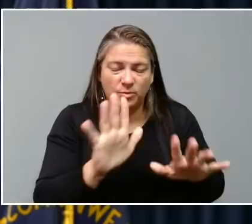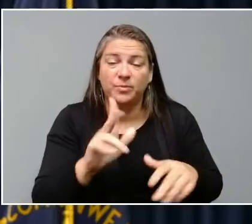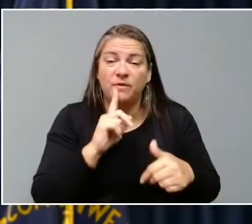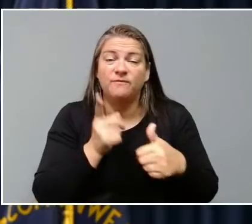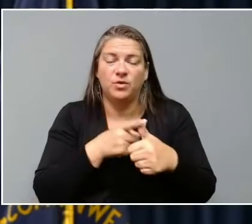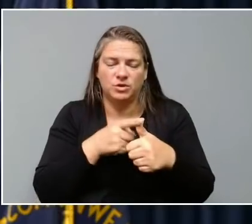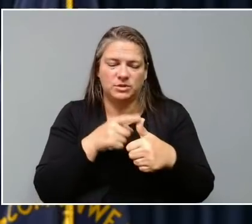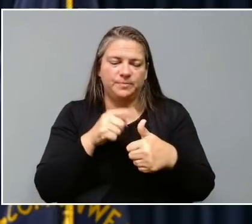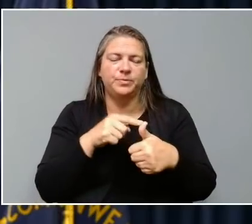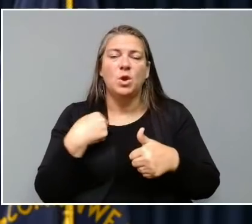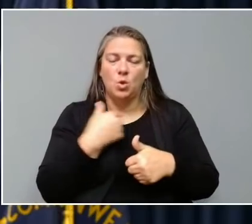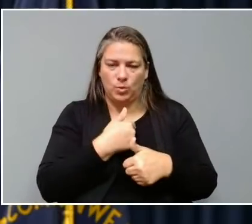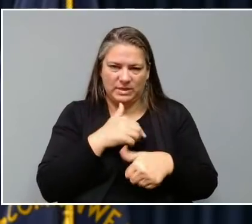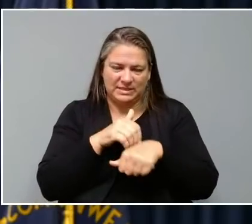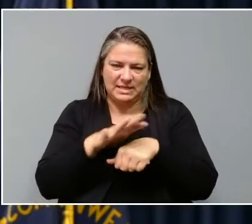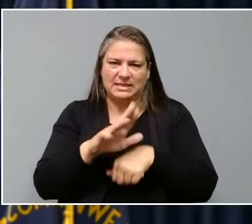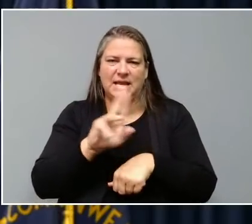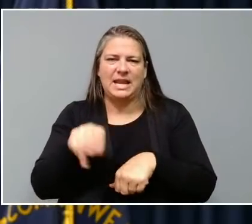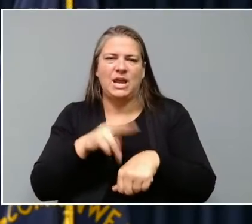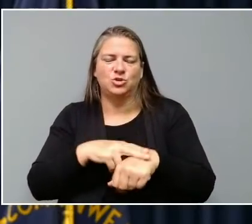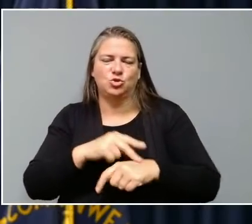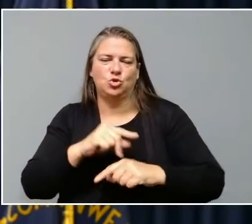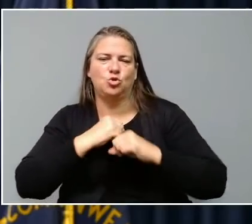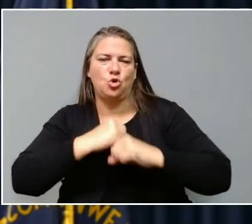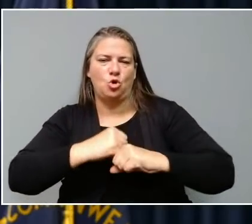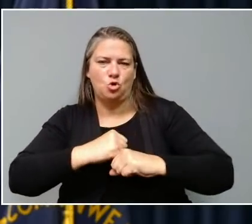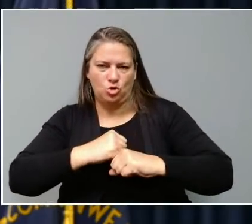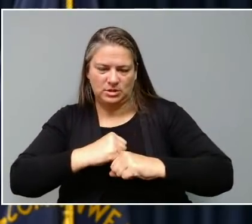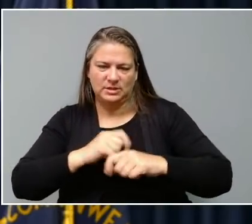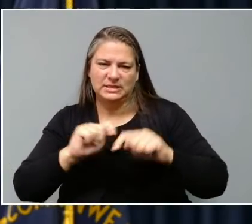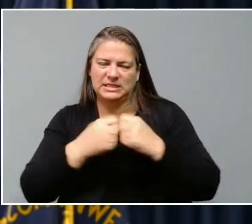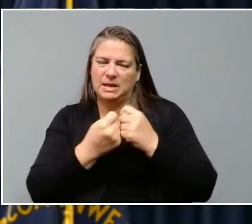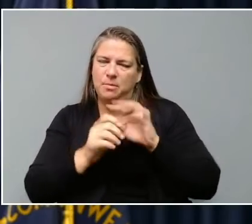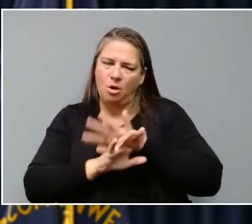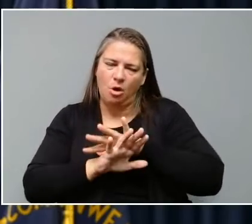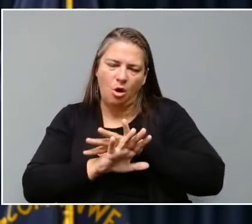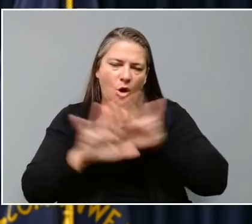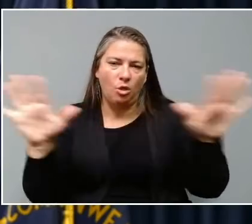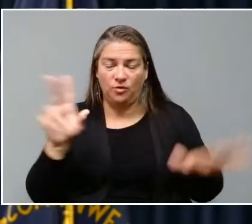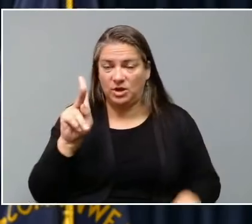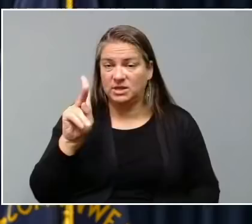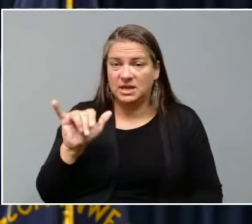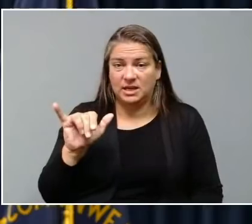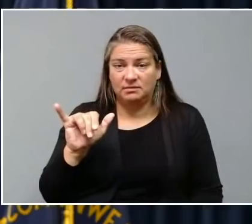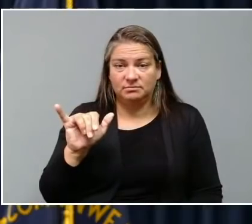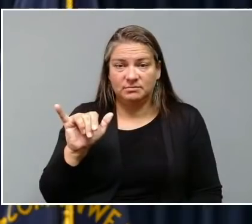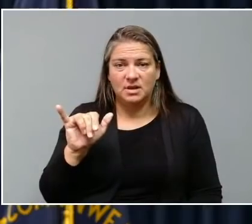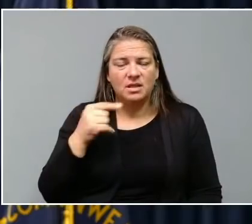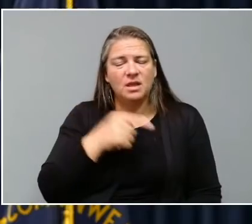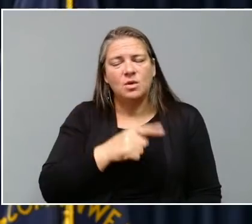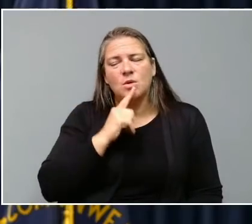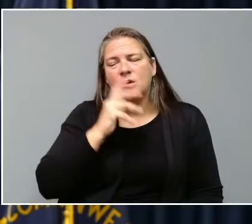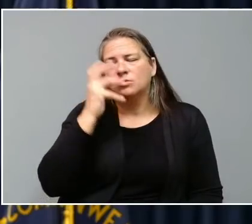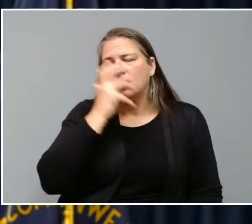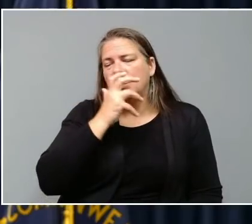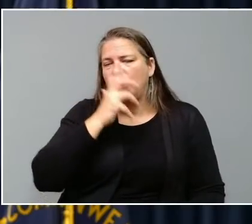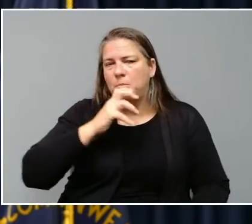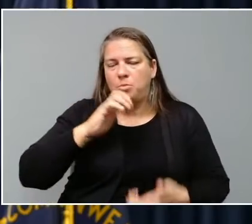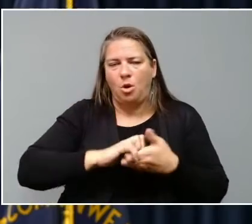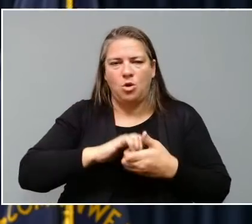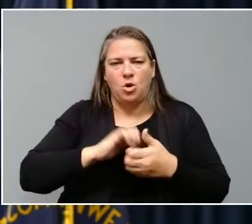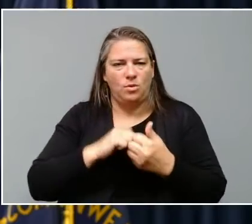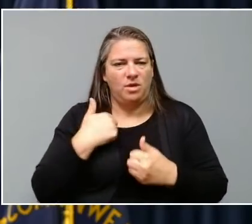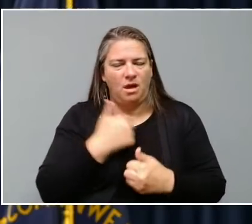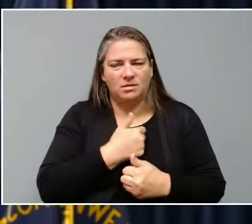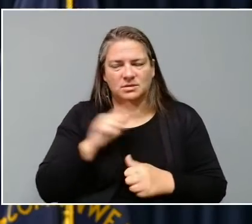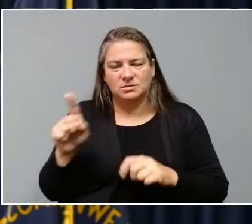deployed National Guard teams all over Kentucky. They've been an incredible partner overall in responding to COVID-19.